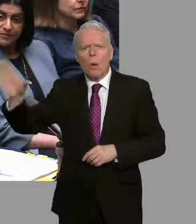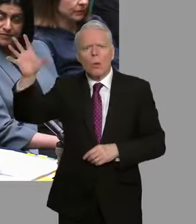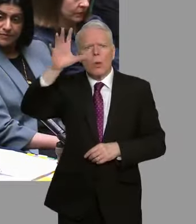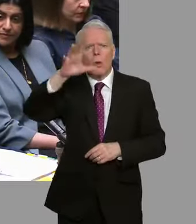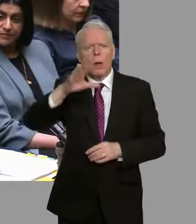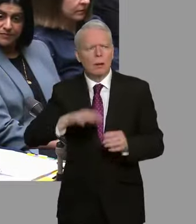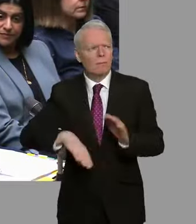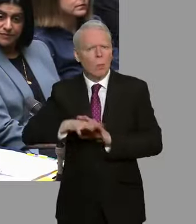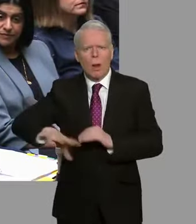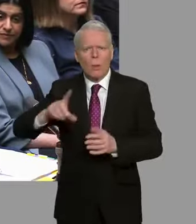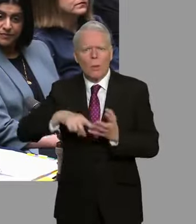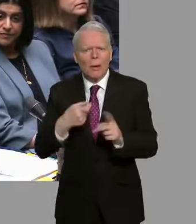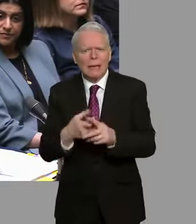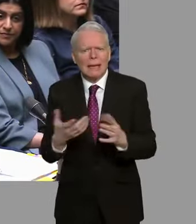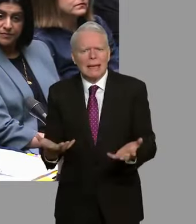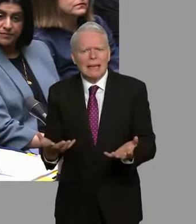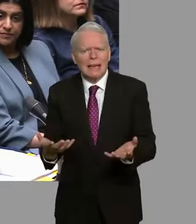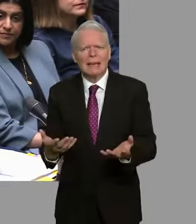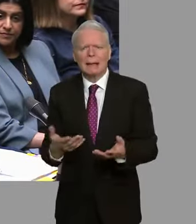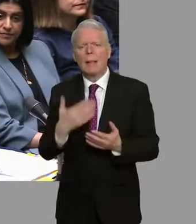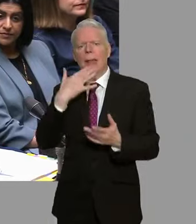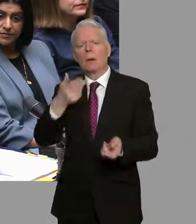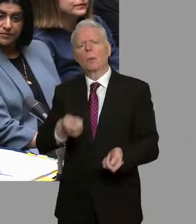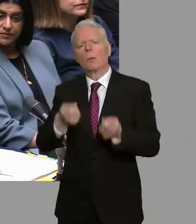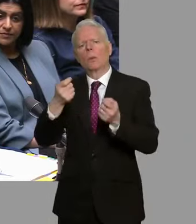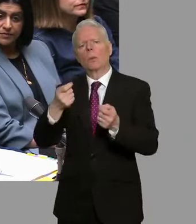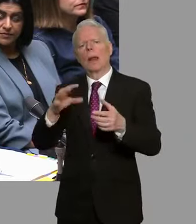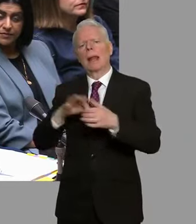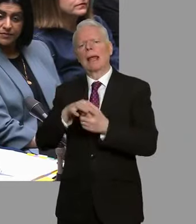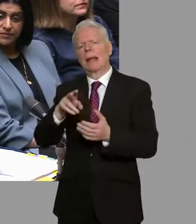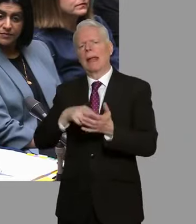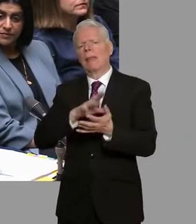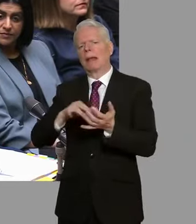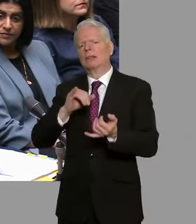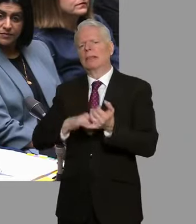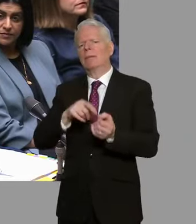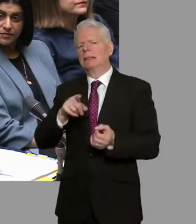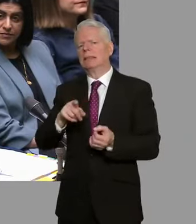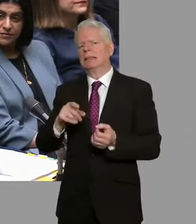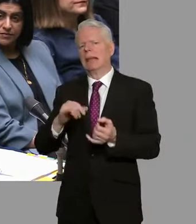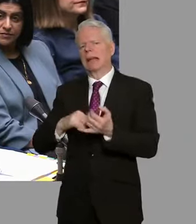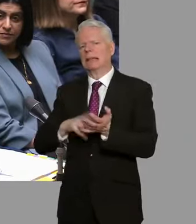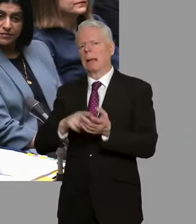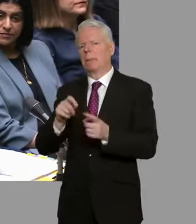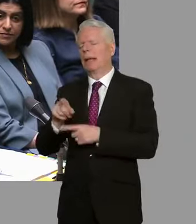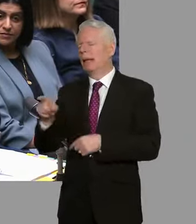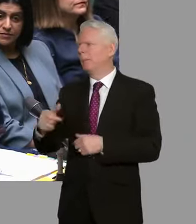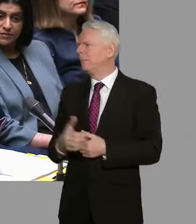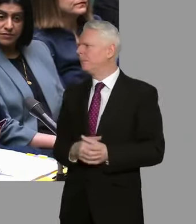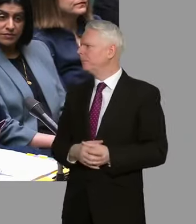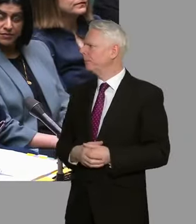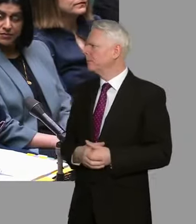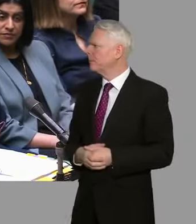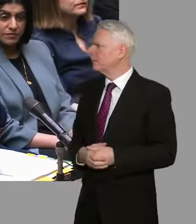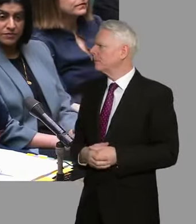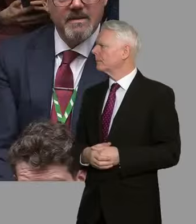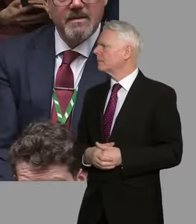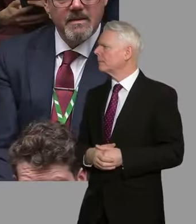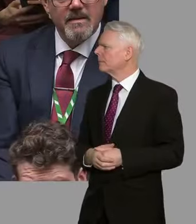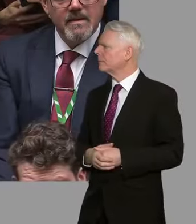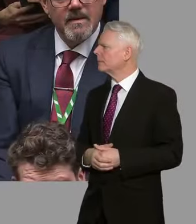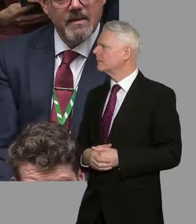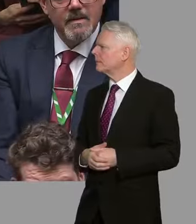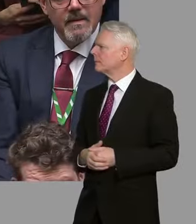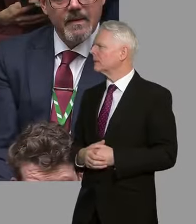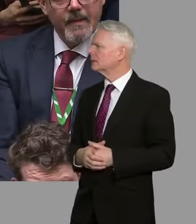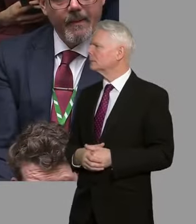to access dentistry, and a quarter of Scottish children start primary school with tooth decay. That is really